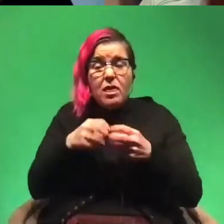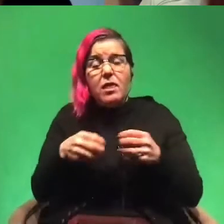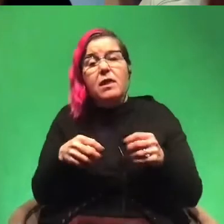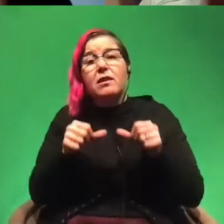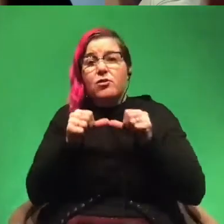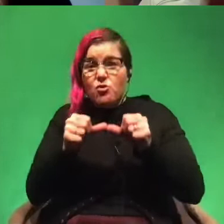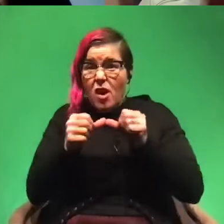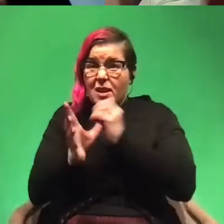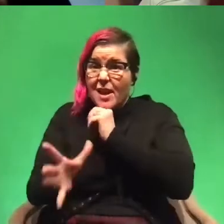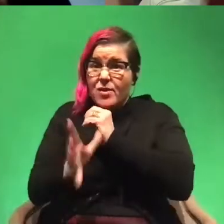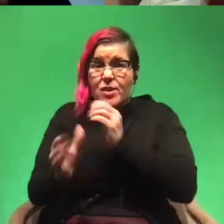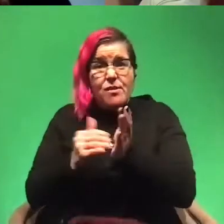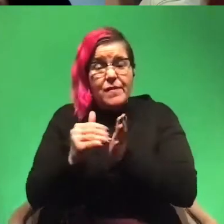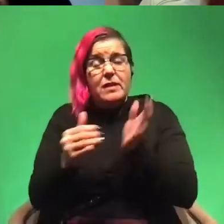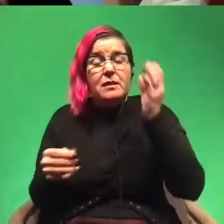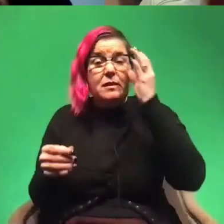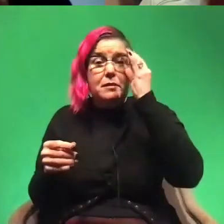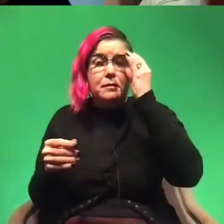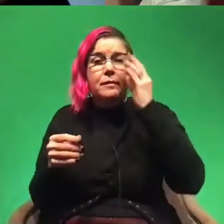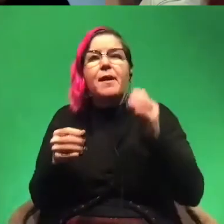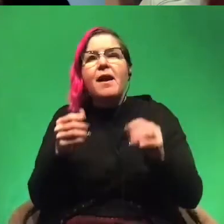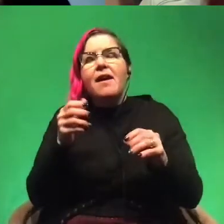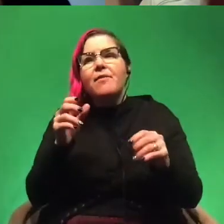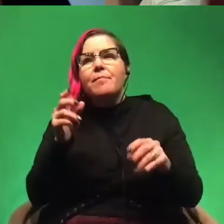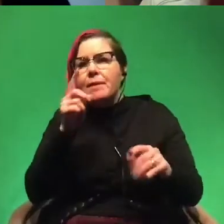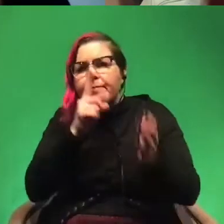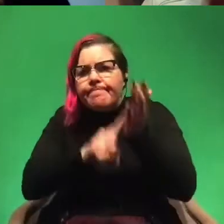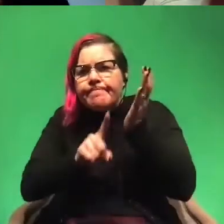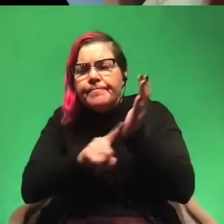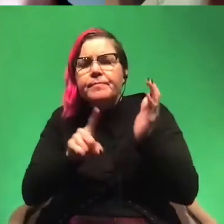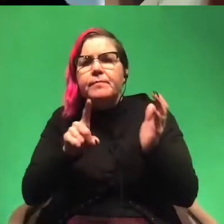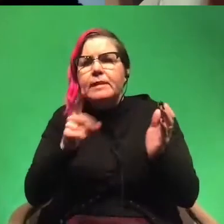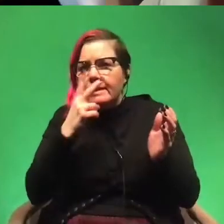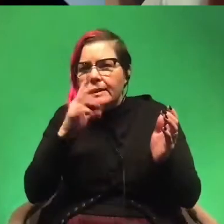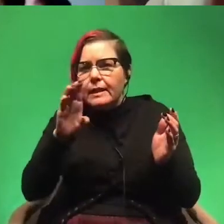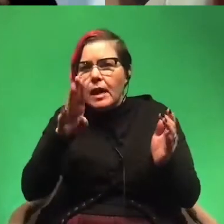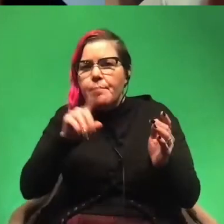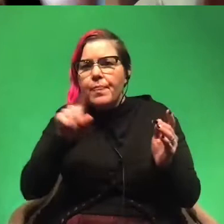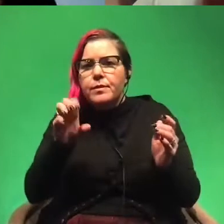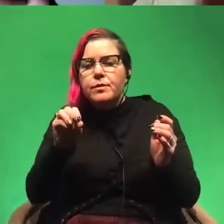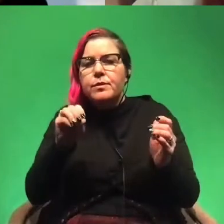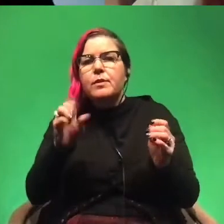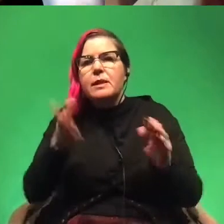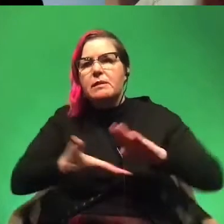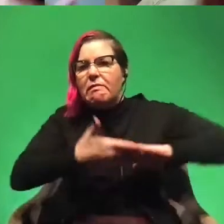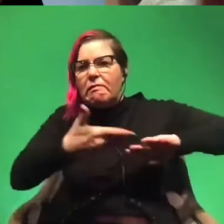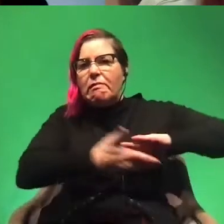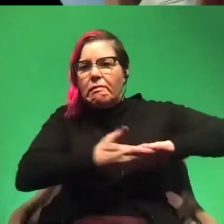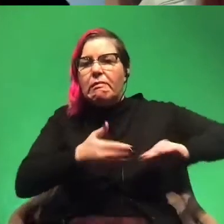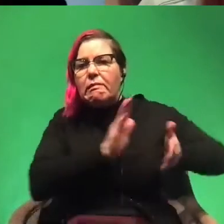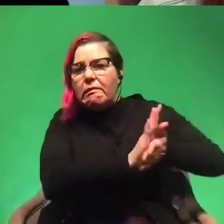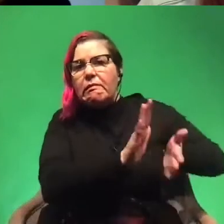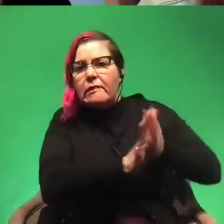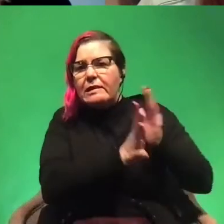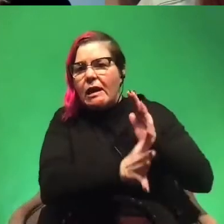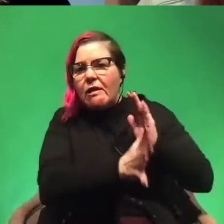a lot. There's been like undercover instances where, you know, cubs are at zoos and someone's like just wiping their back end to try to get the diarrhea wiped